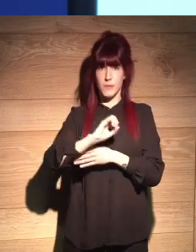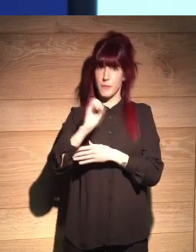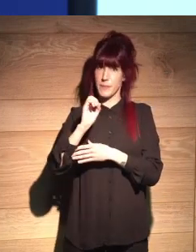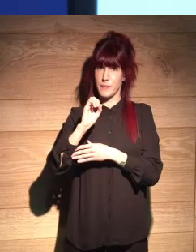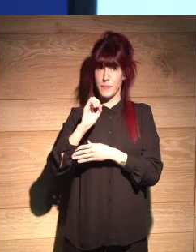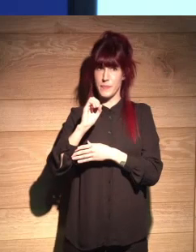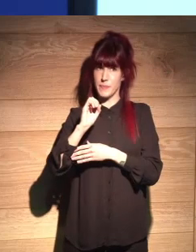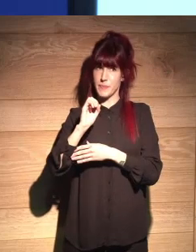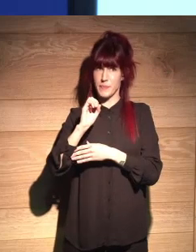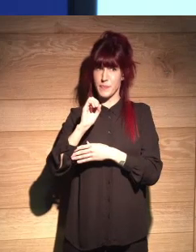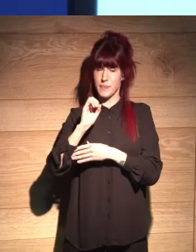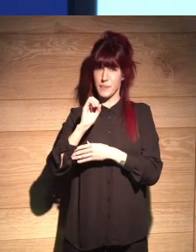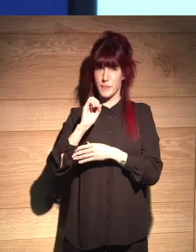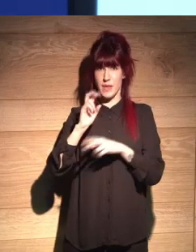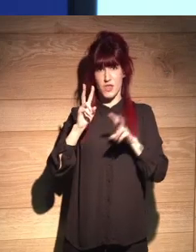innovation take off.